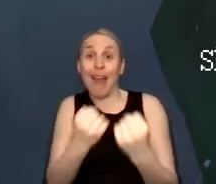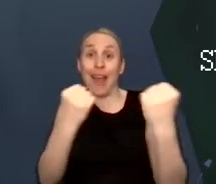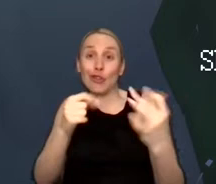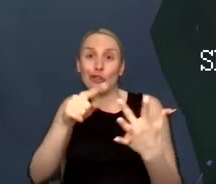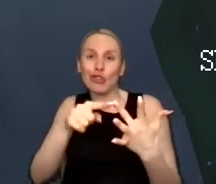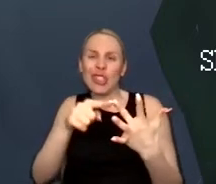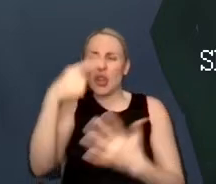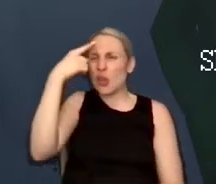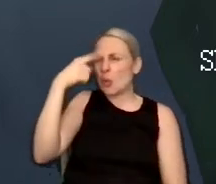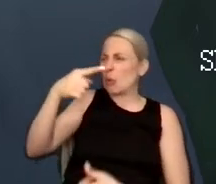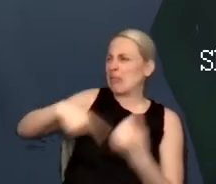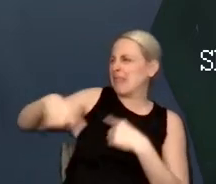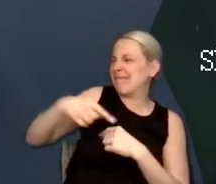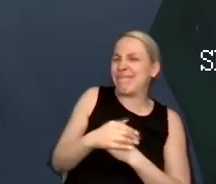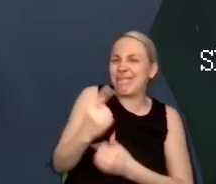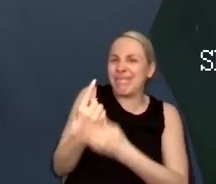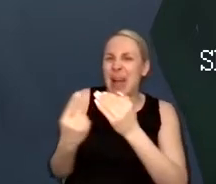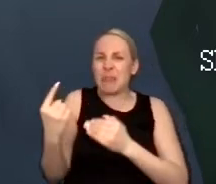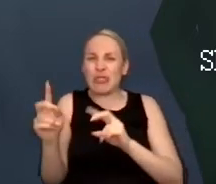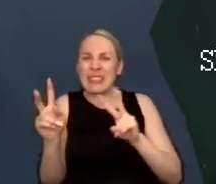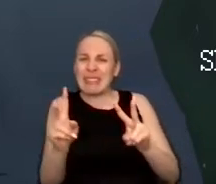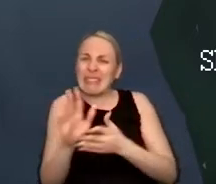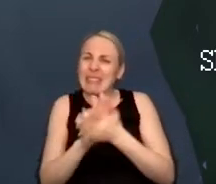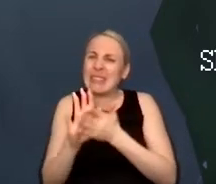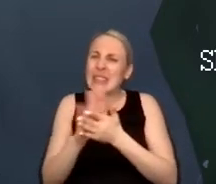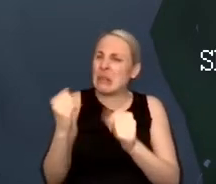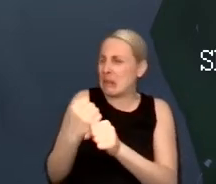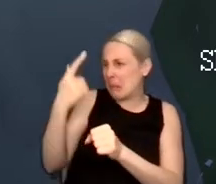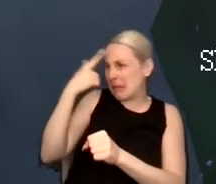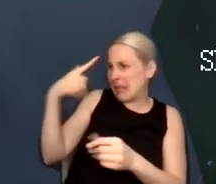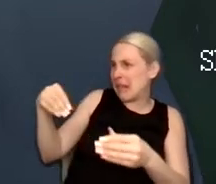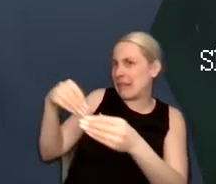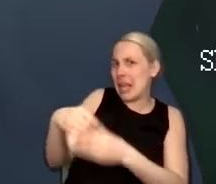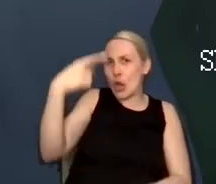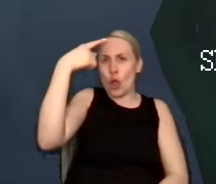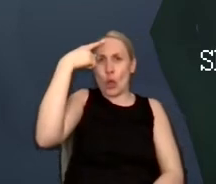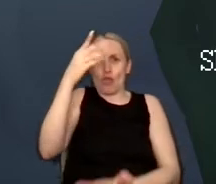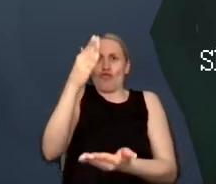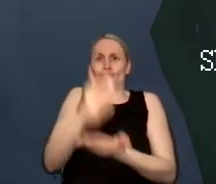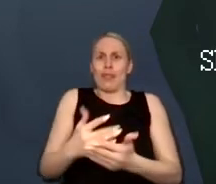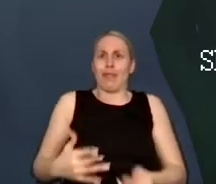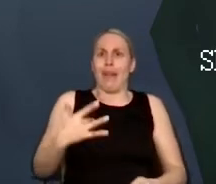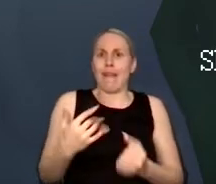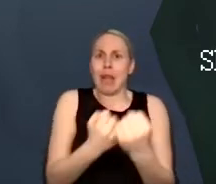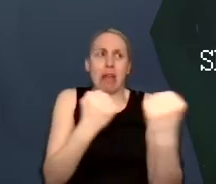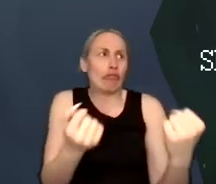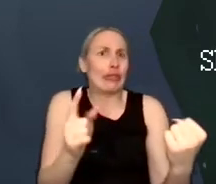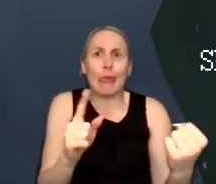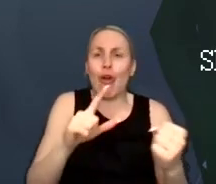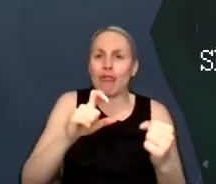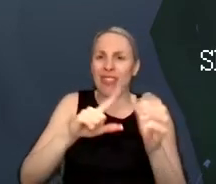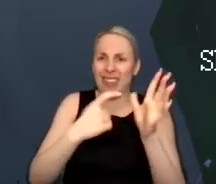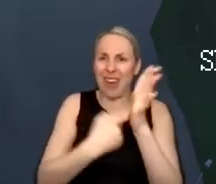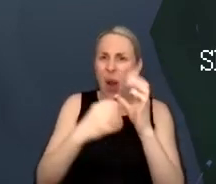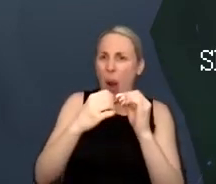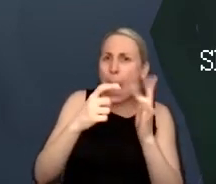and like, because we were conceiving of it as like carbon energy, or like what type of energy goes into your, from a